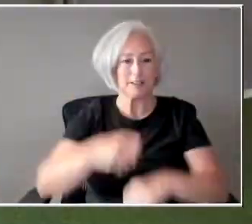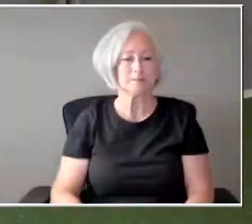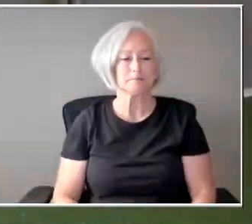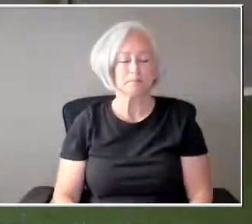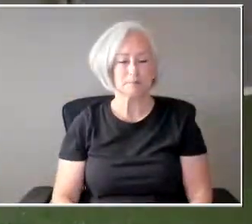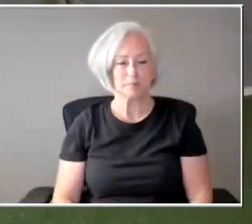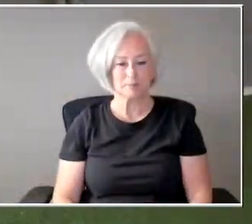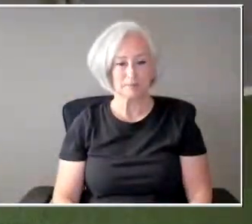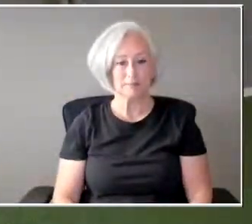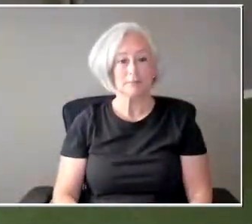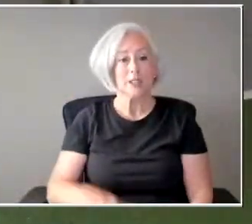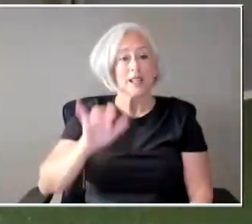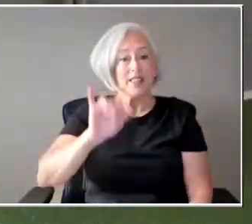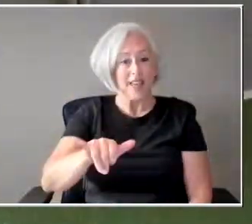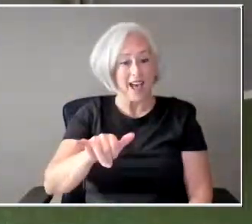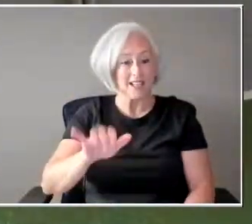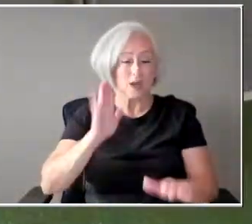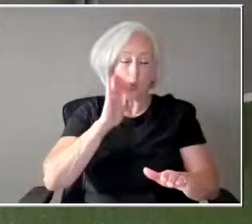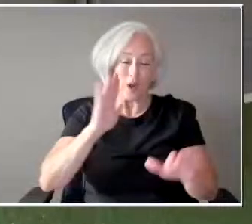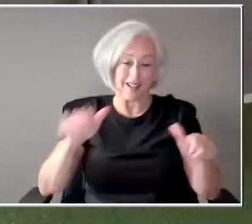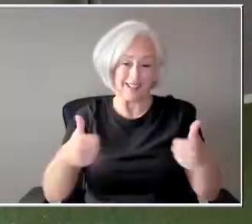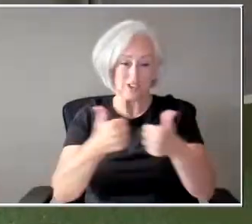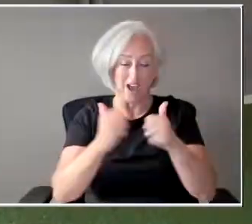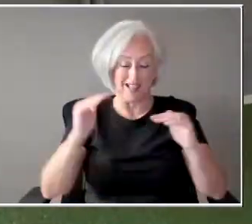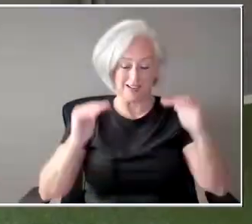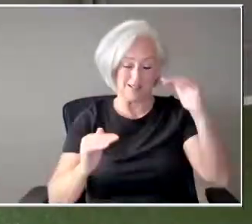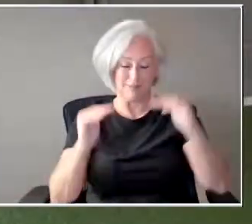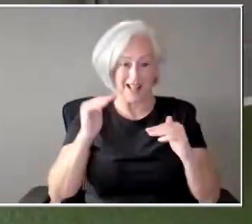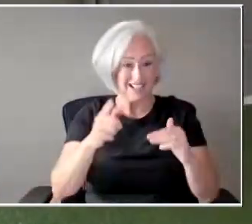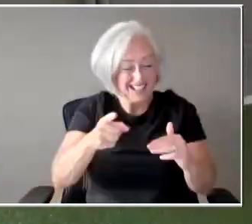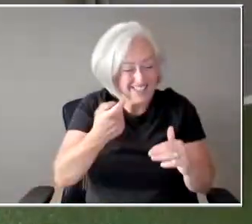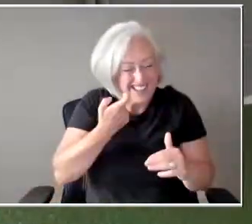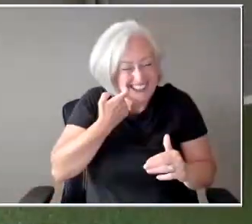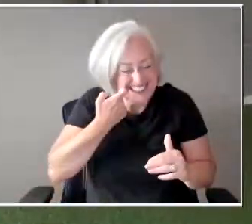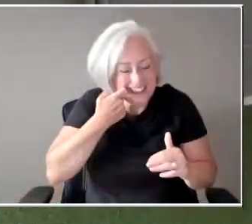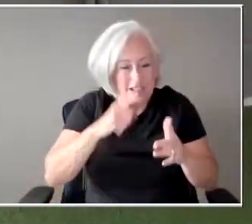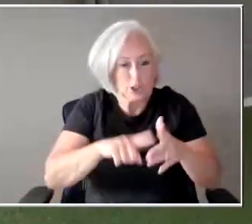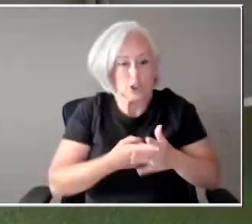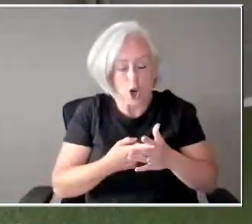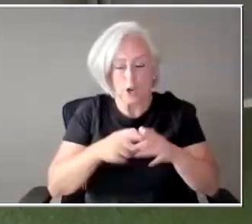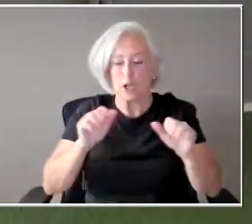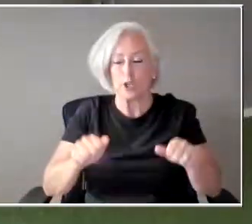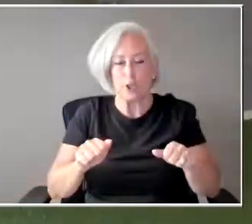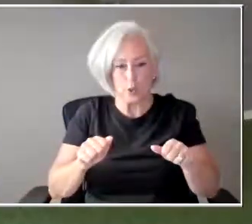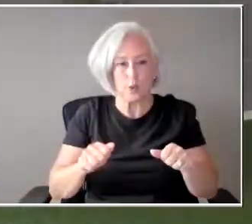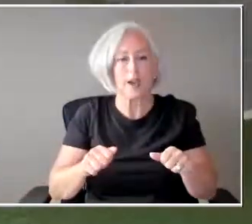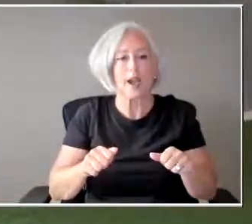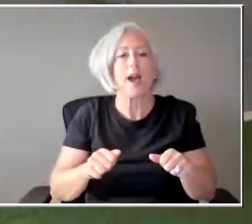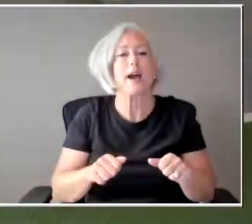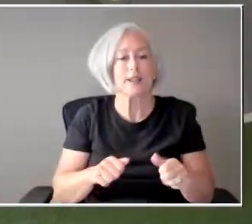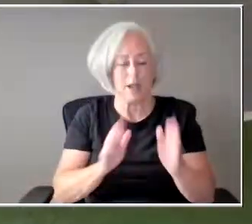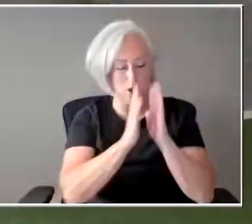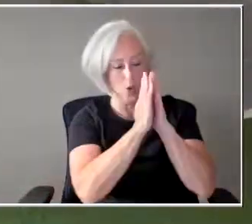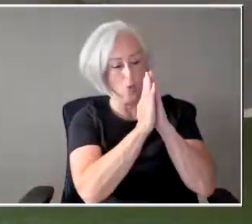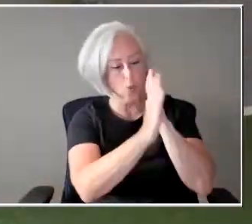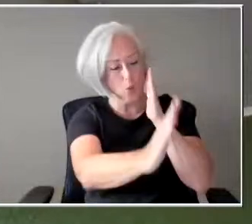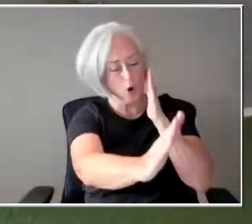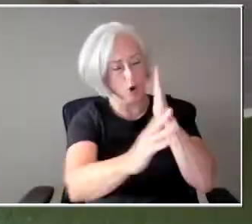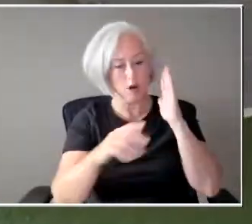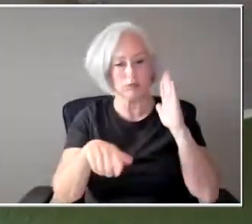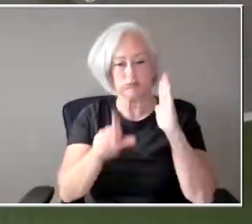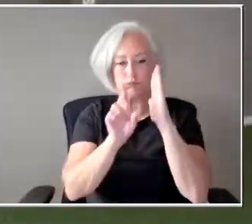this does challenge balance, so if you are just starting out, you can put your hand against a wall or against a chair if you need to, if you feel unstable in this